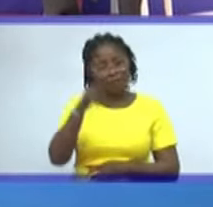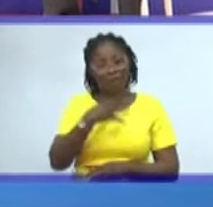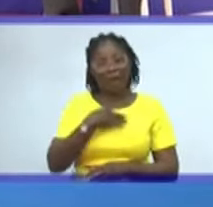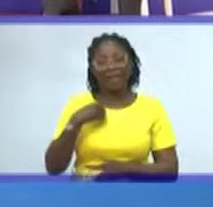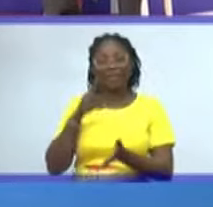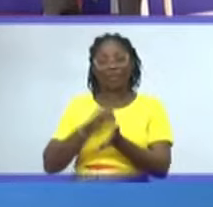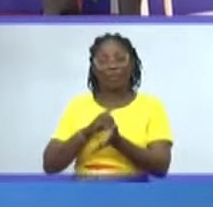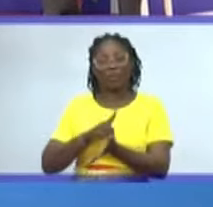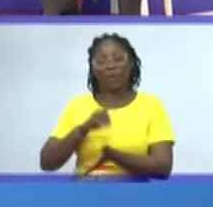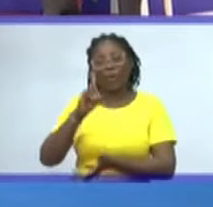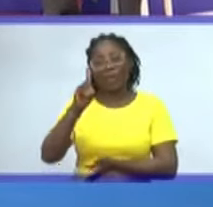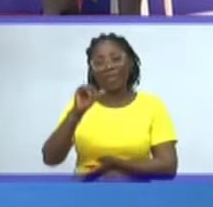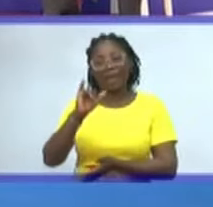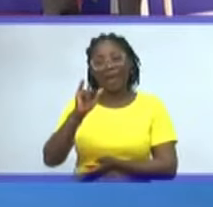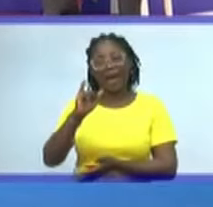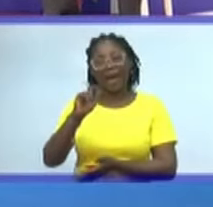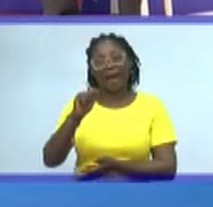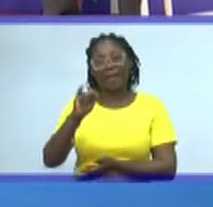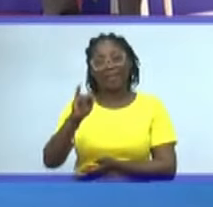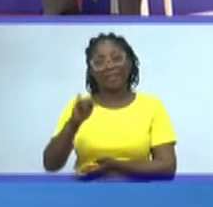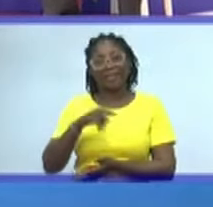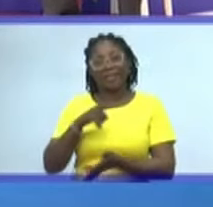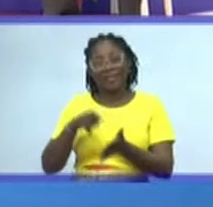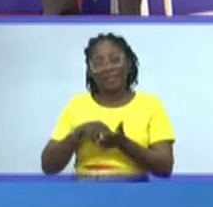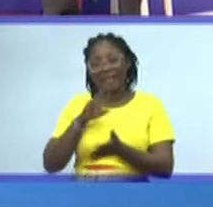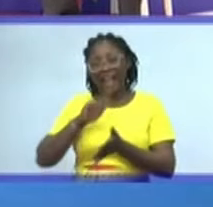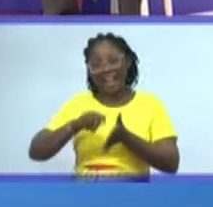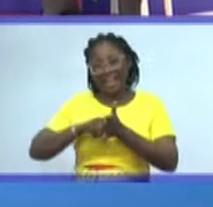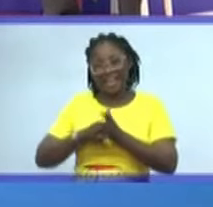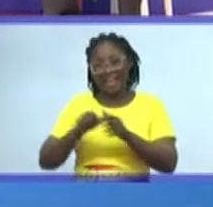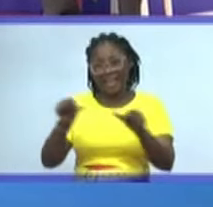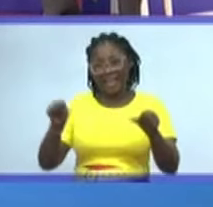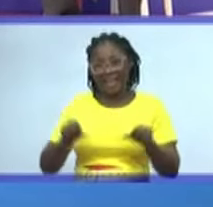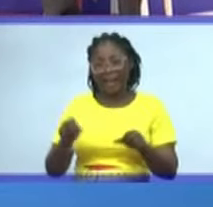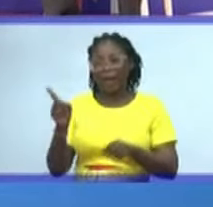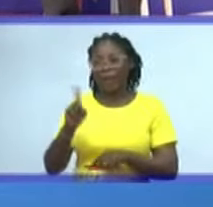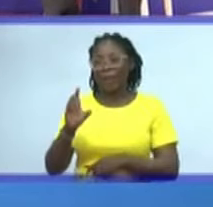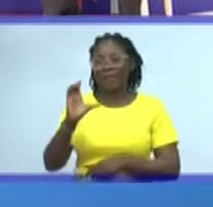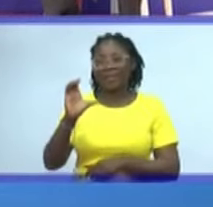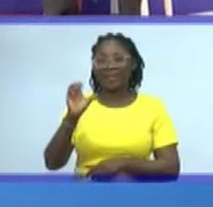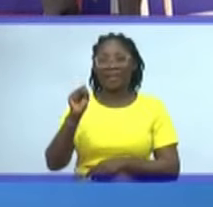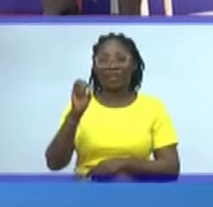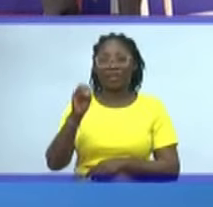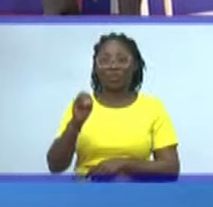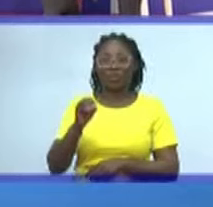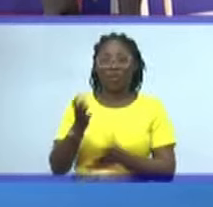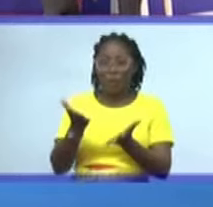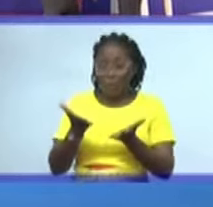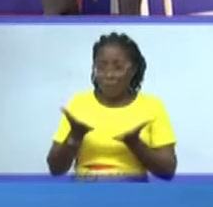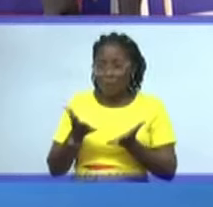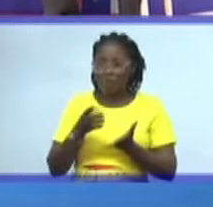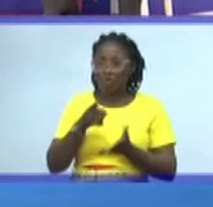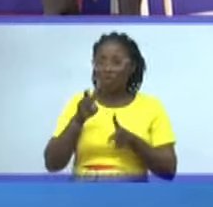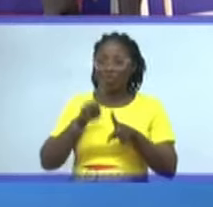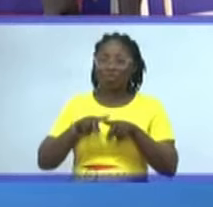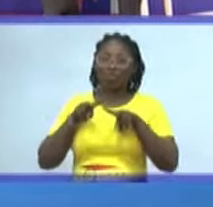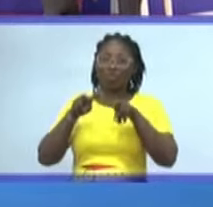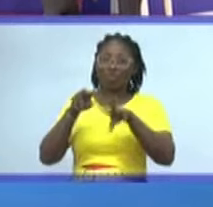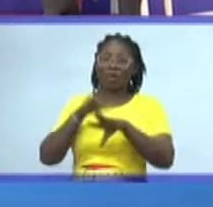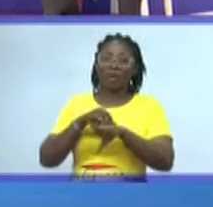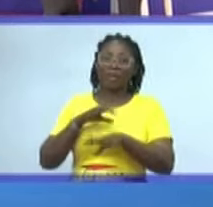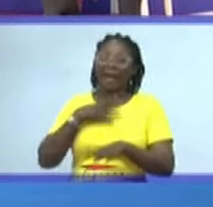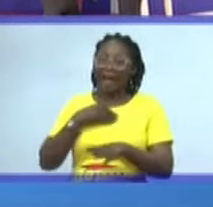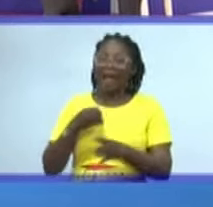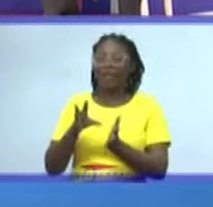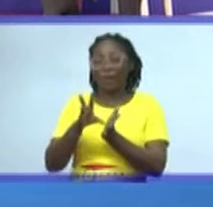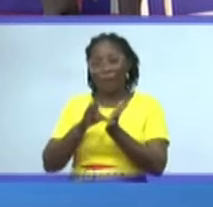Datti Baba-Ahmed. These are key areas in which the civil society organization want your team to look at and tackle.